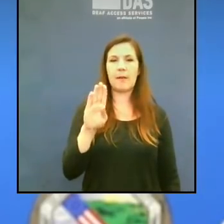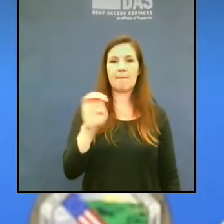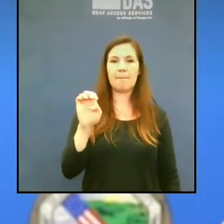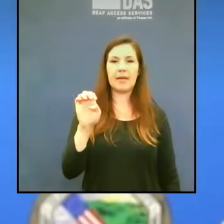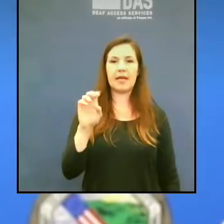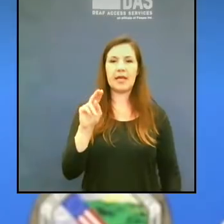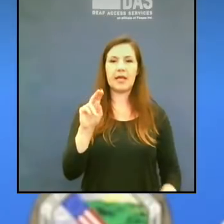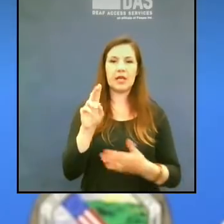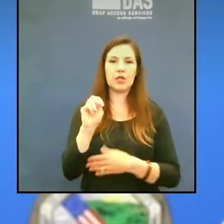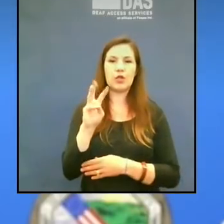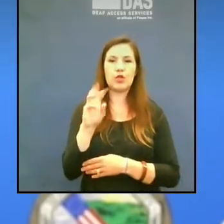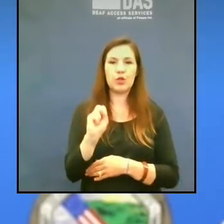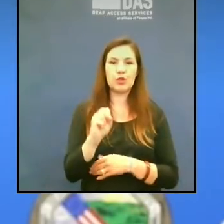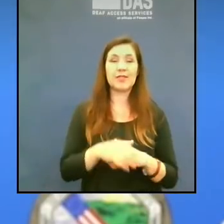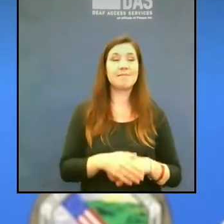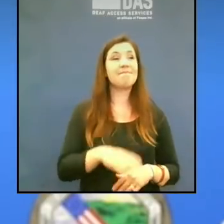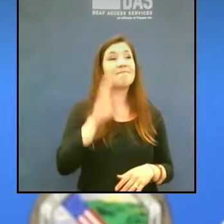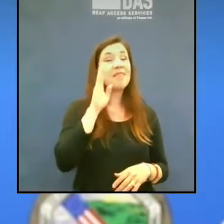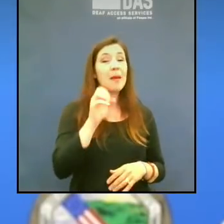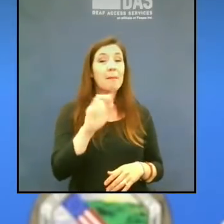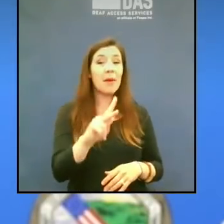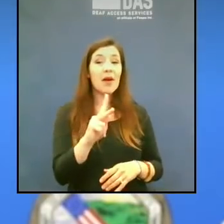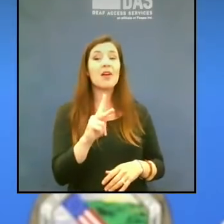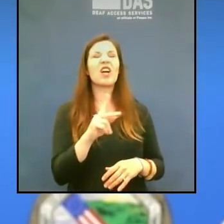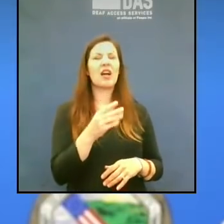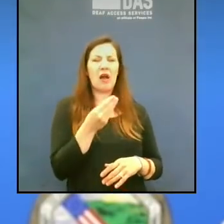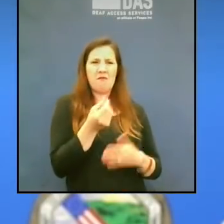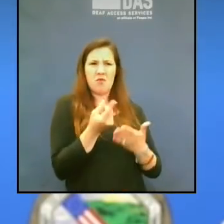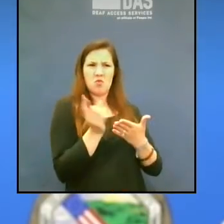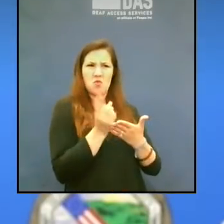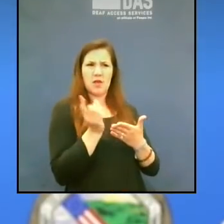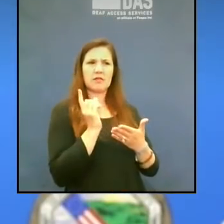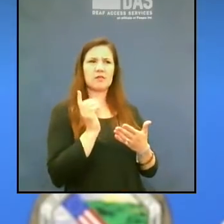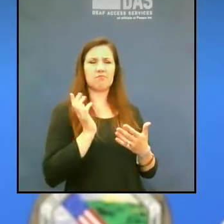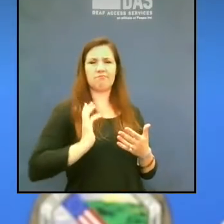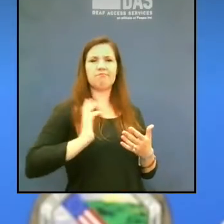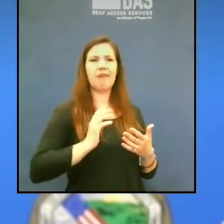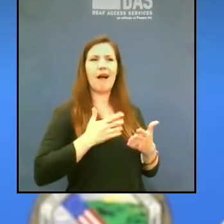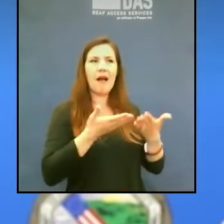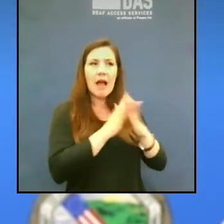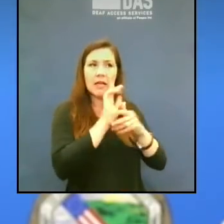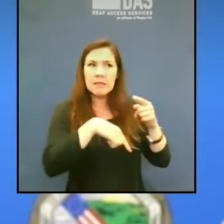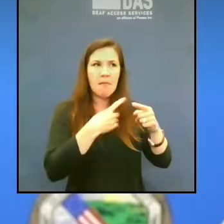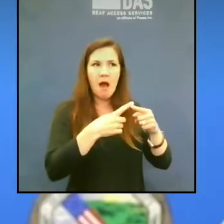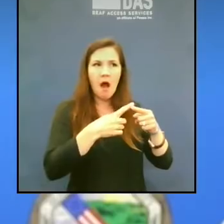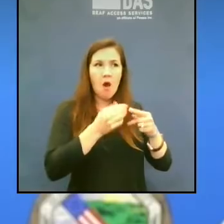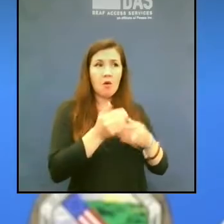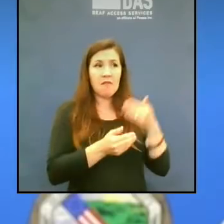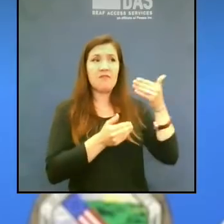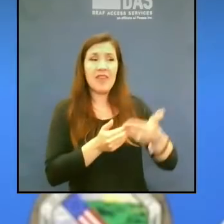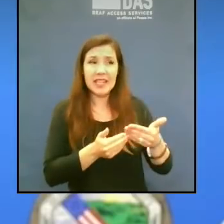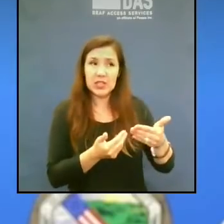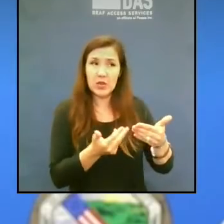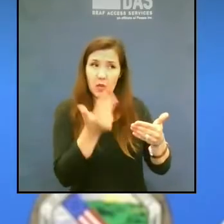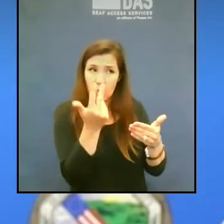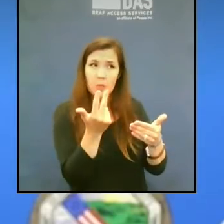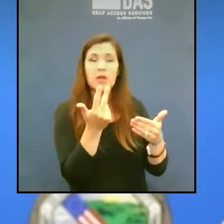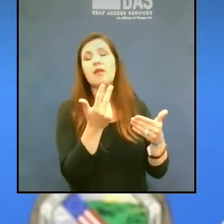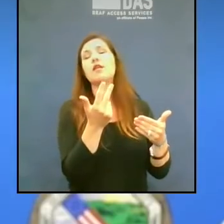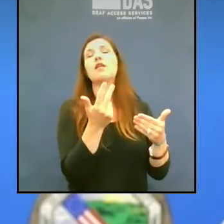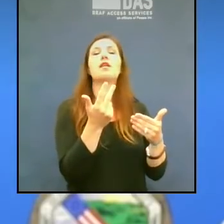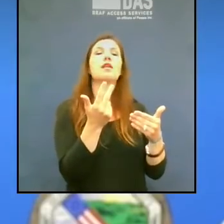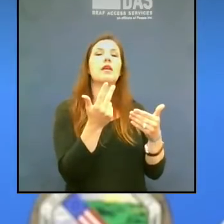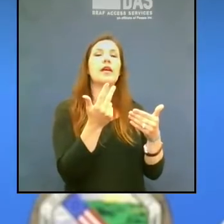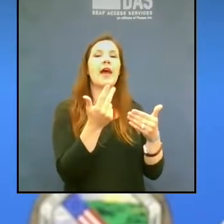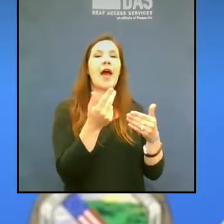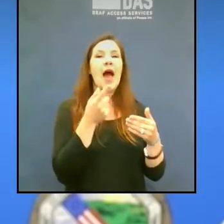Hey, Mark, hope all is well. A couple of weeks ago, I asked about the earliest potential for us to enter into phase 3, and you